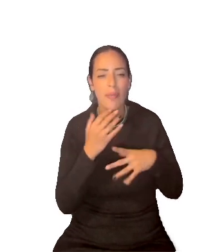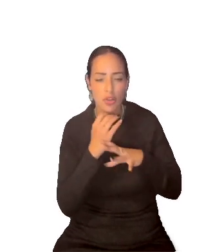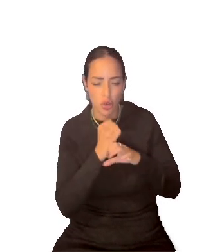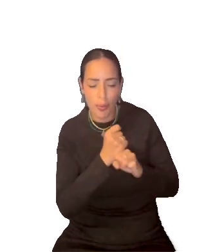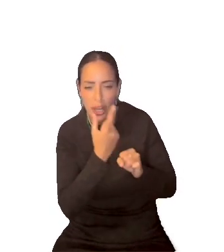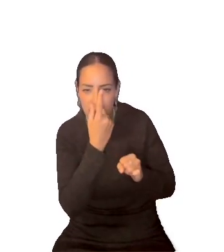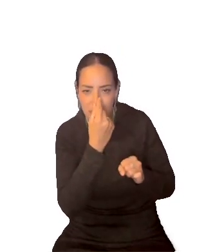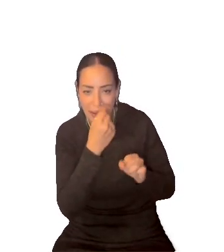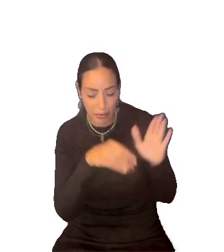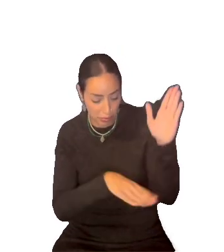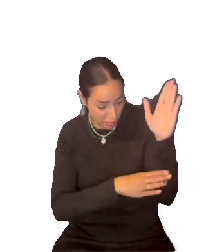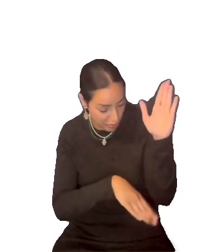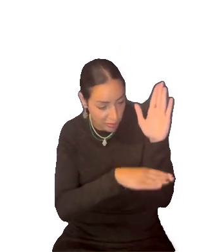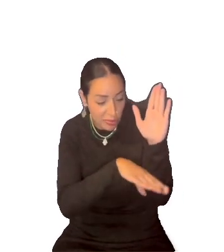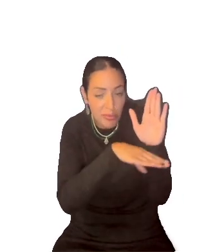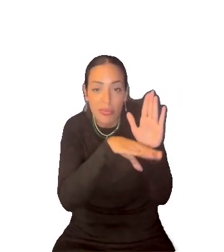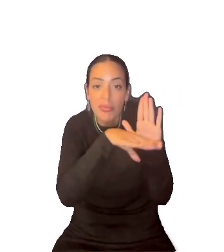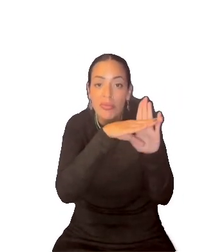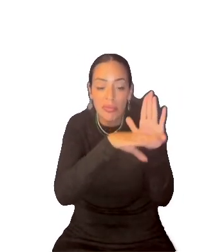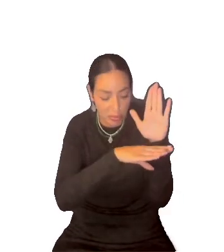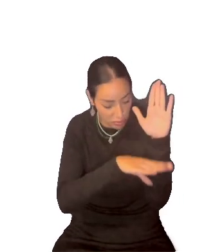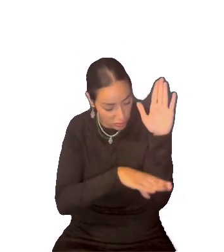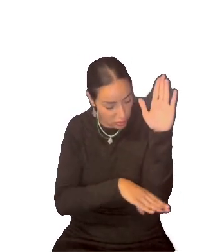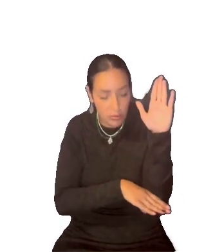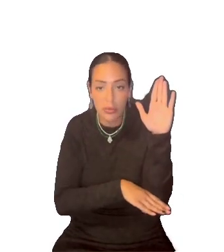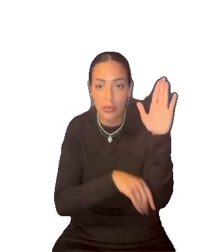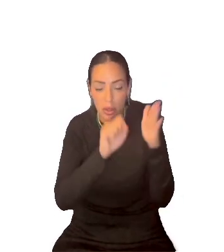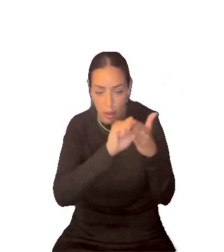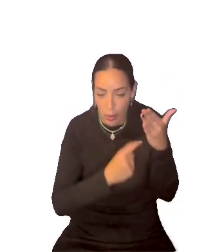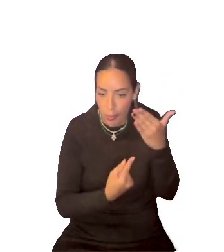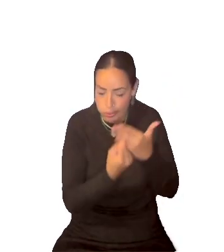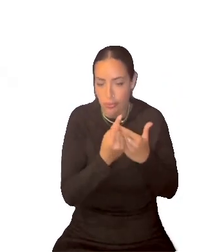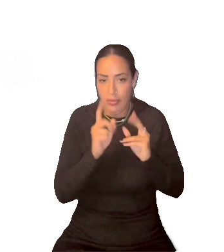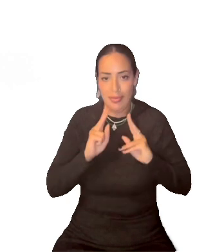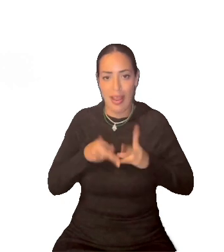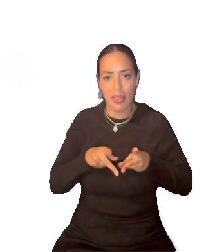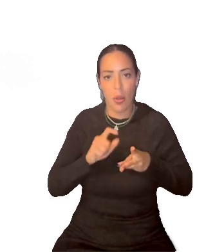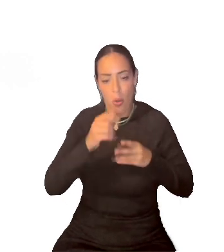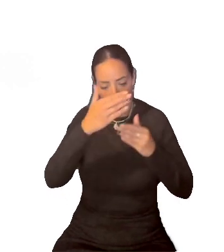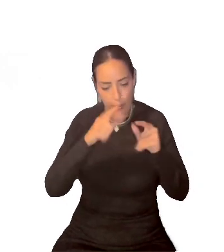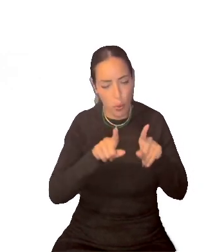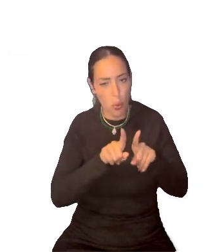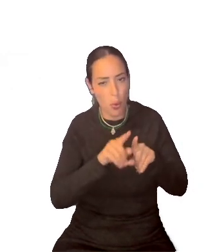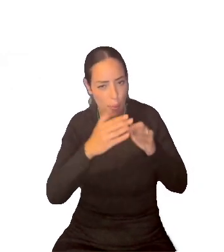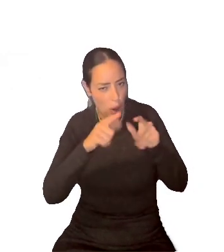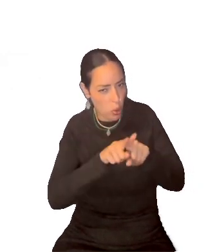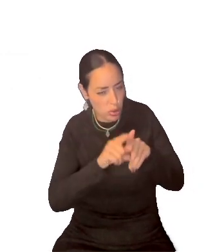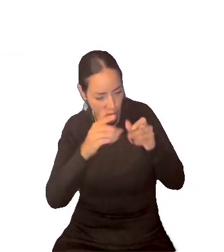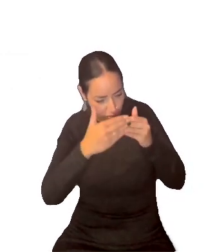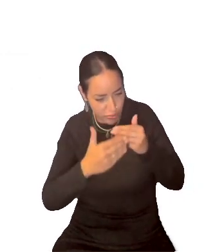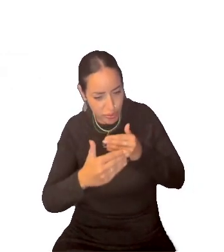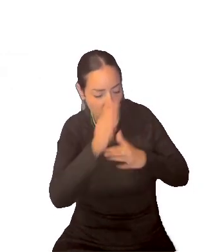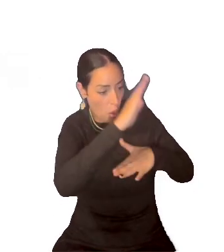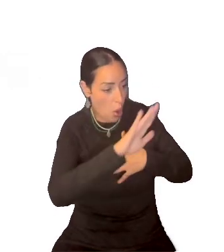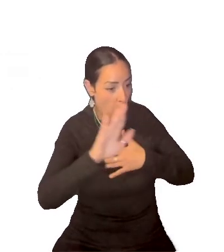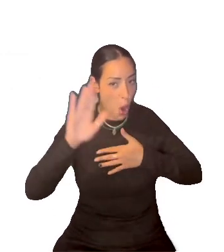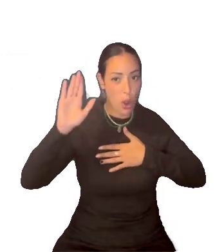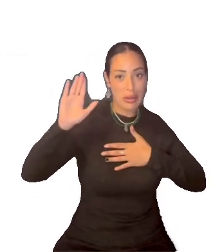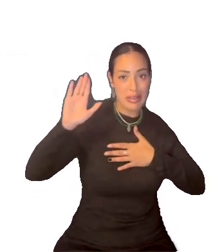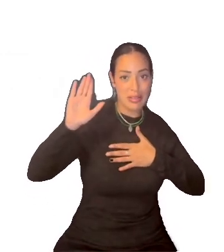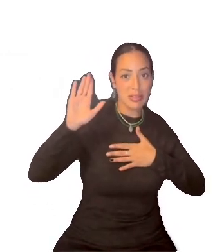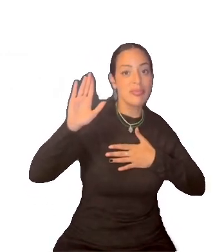can offer, not just in the immediate aftermath, but also over the course of the processes which follow. Honesty, clarity,